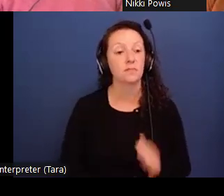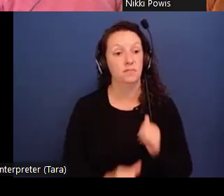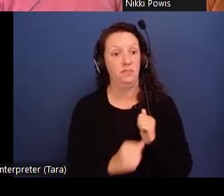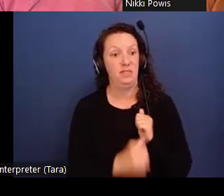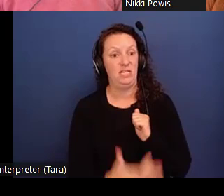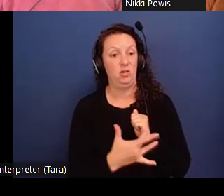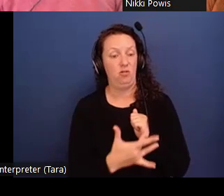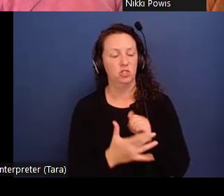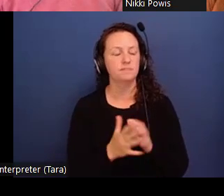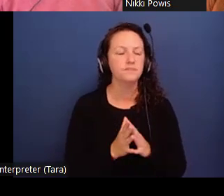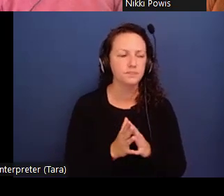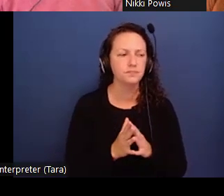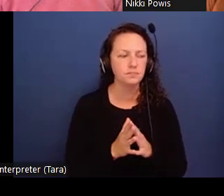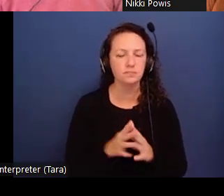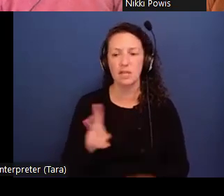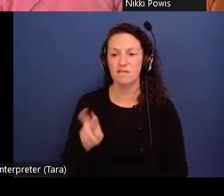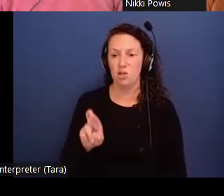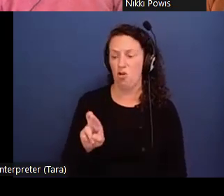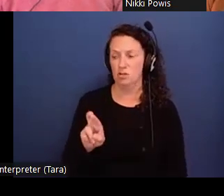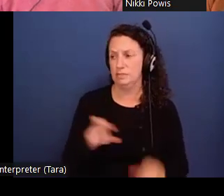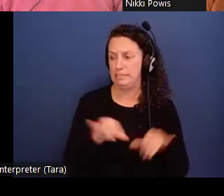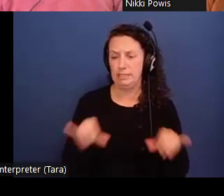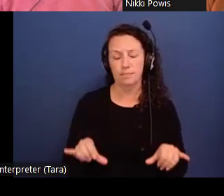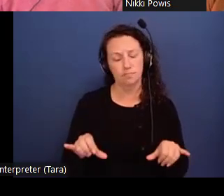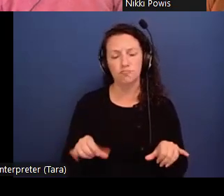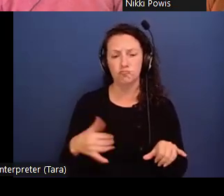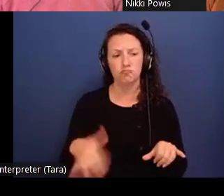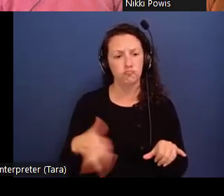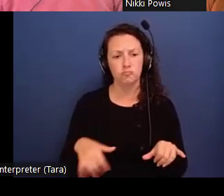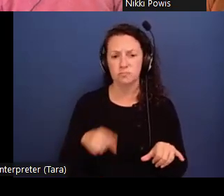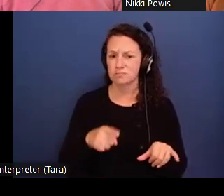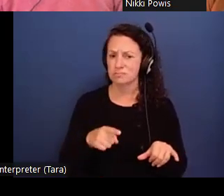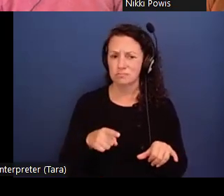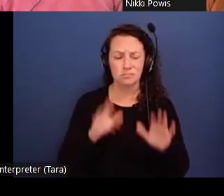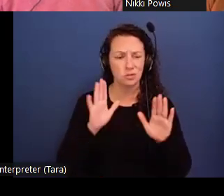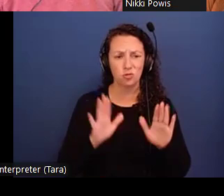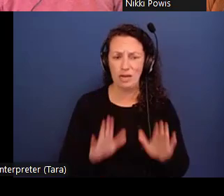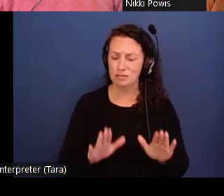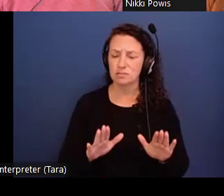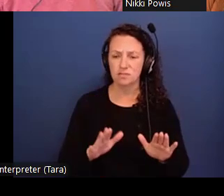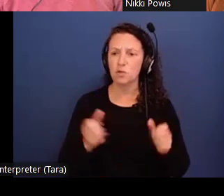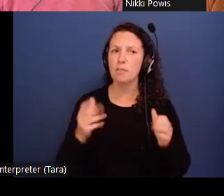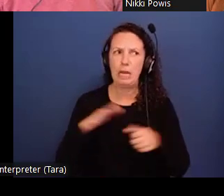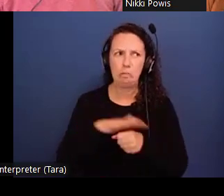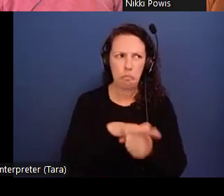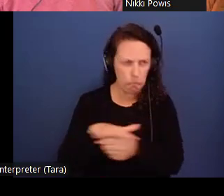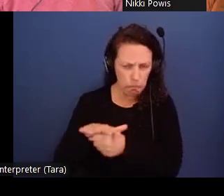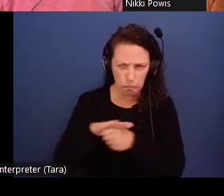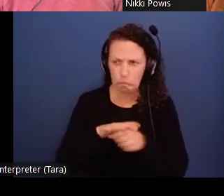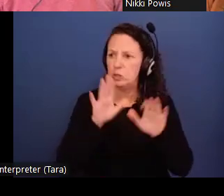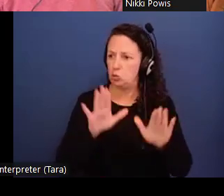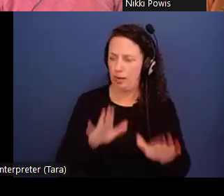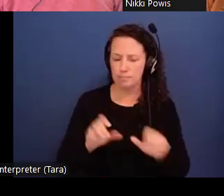the vocational rehabilitation system is very good in many places to be able to support